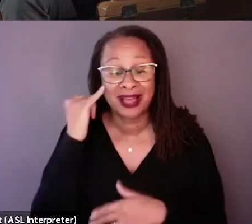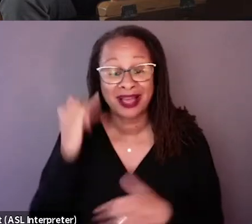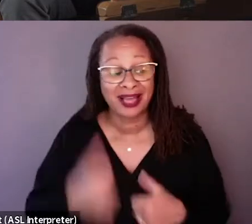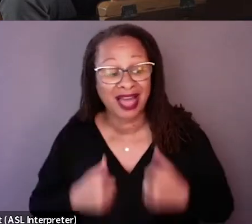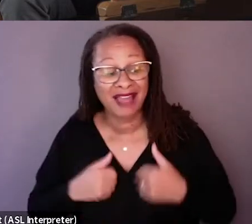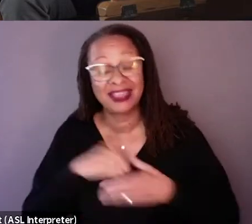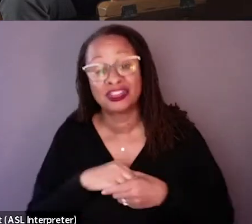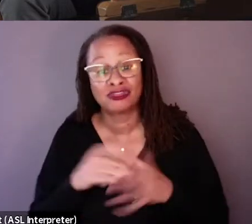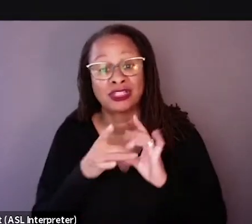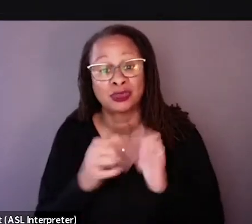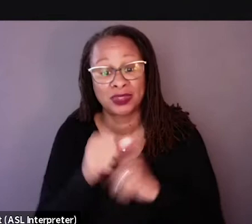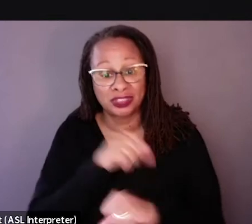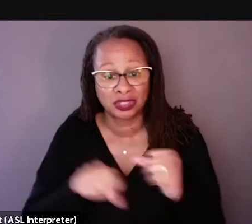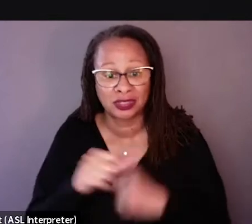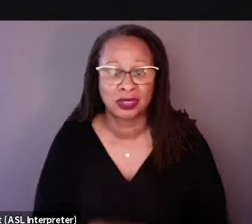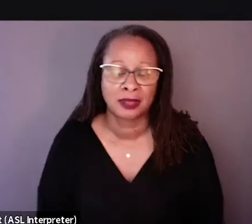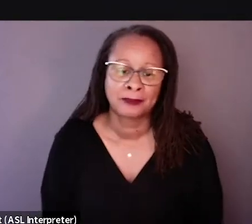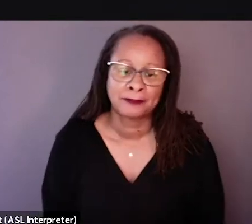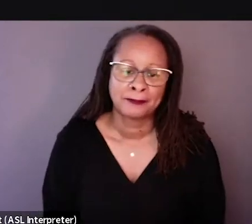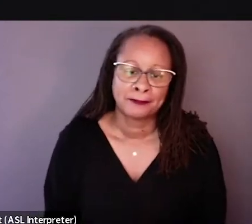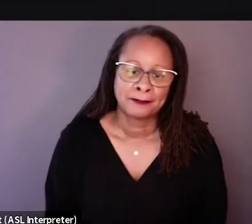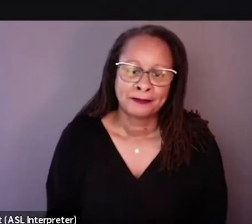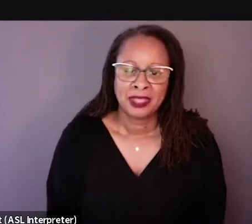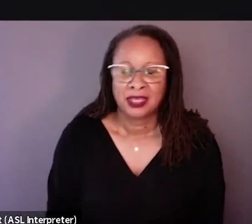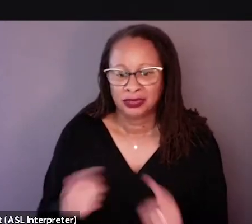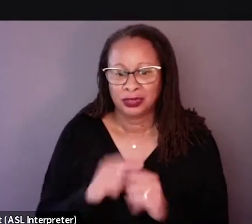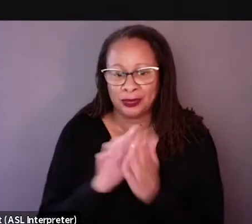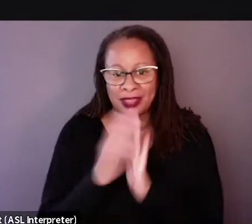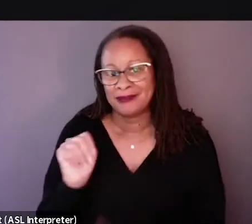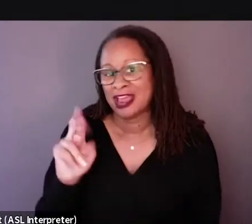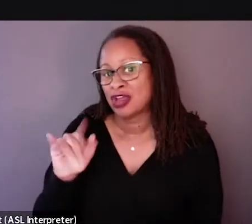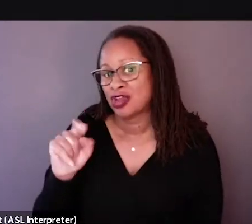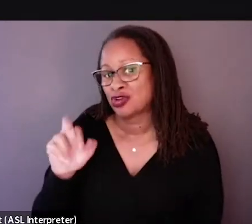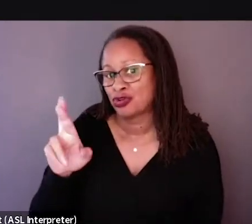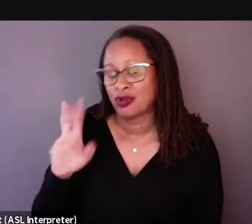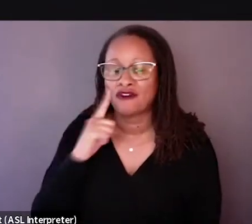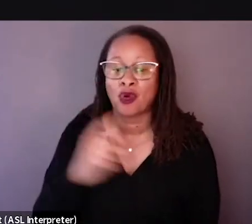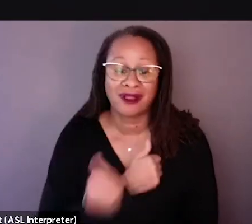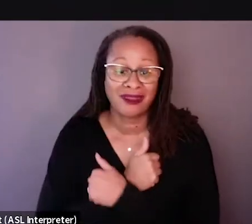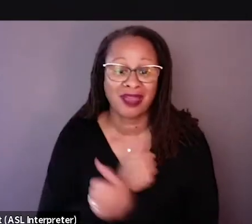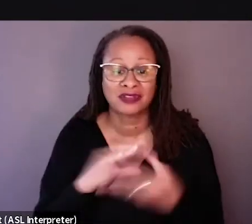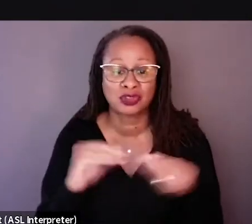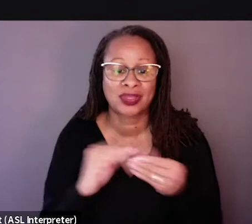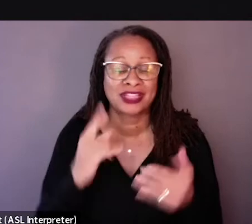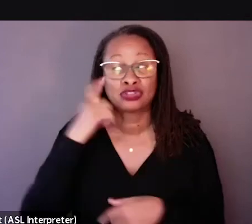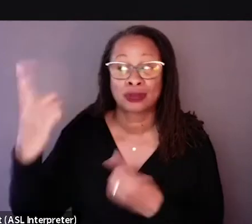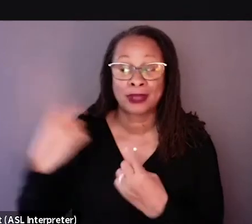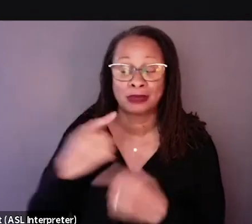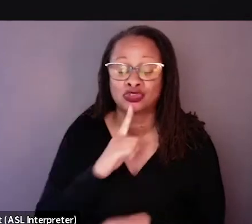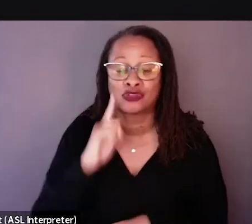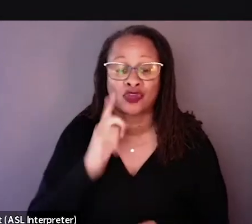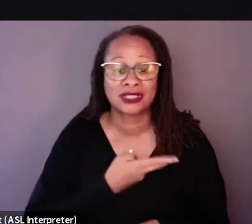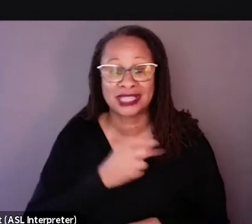each other. So to be a narrator for our love story just was like a dream come true for us. It wasn't